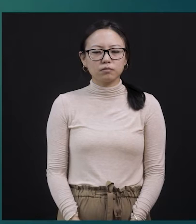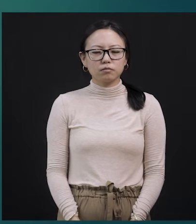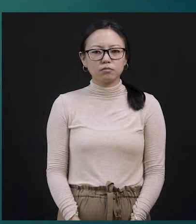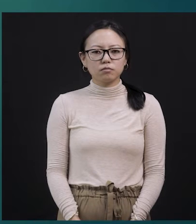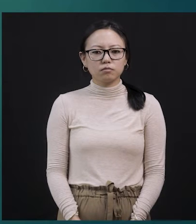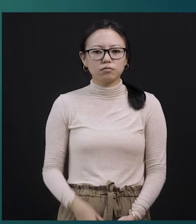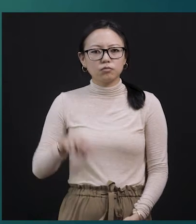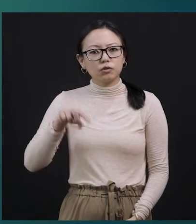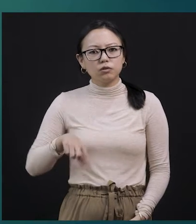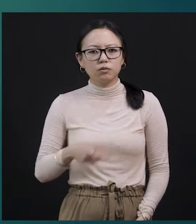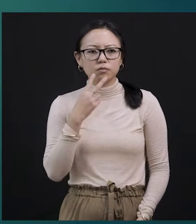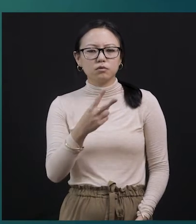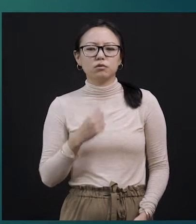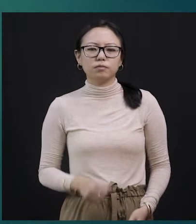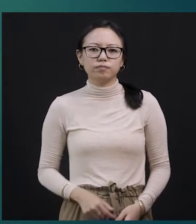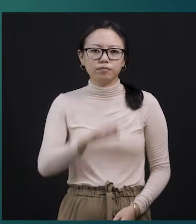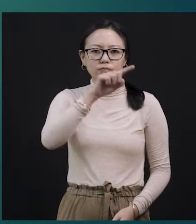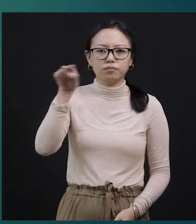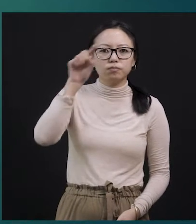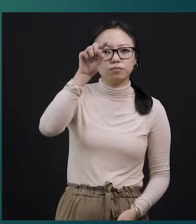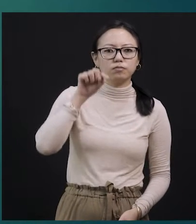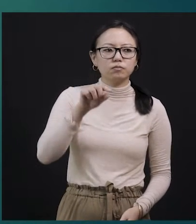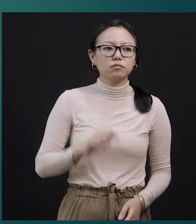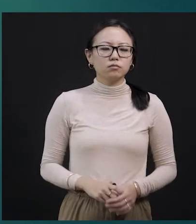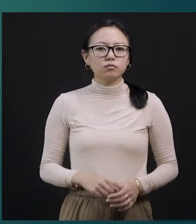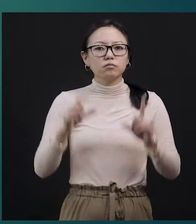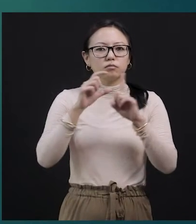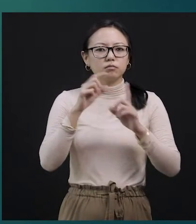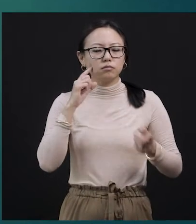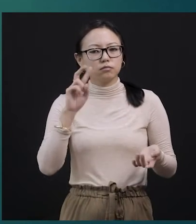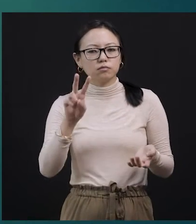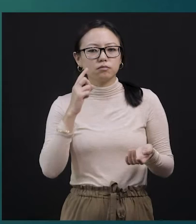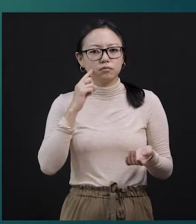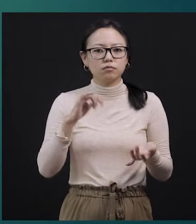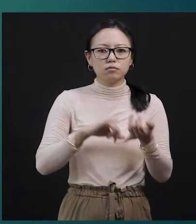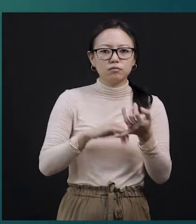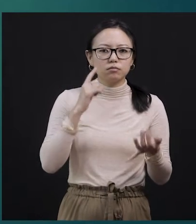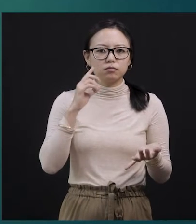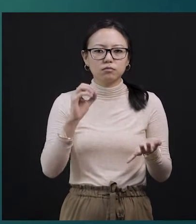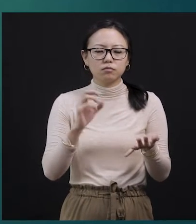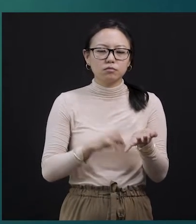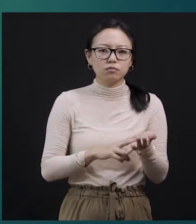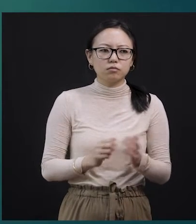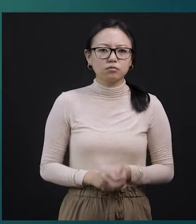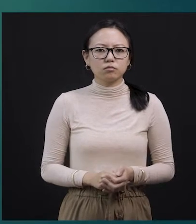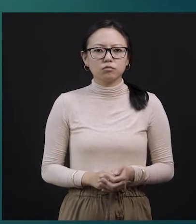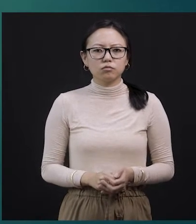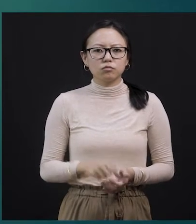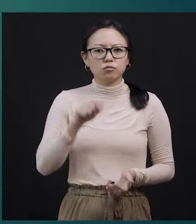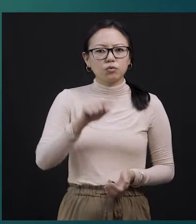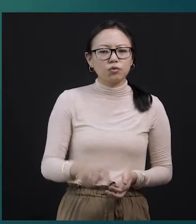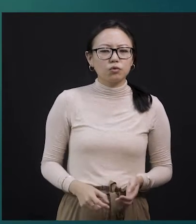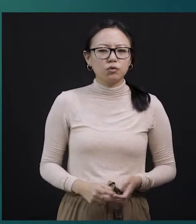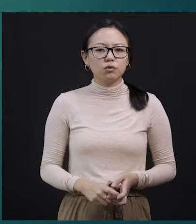about division today. All right. So, as I have mentioned yesterday that you need to know the multiplication